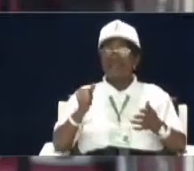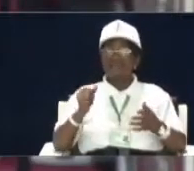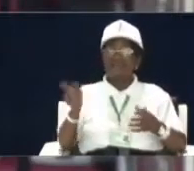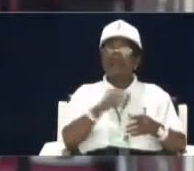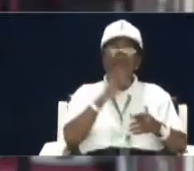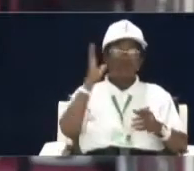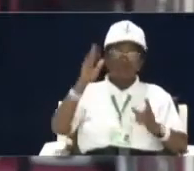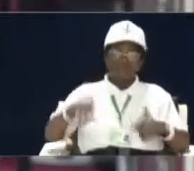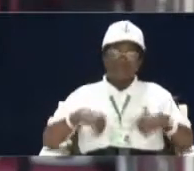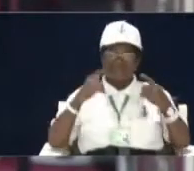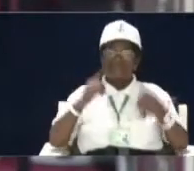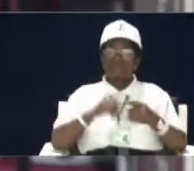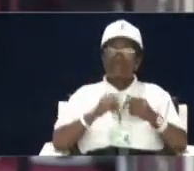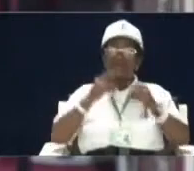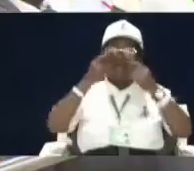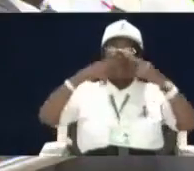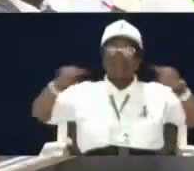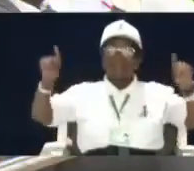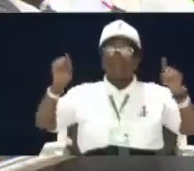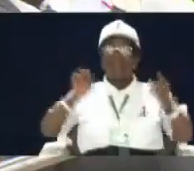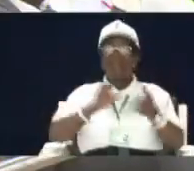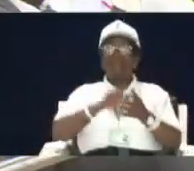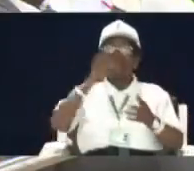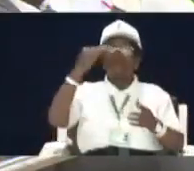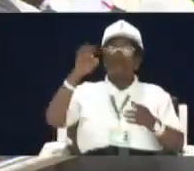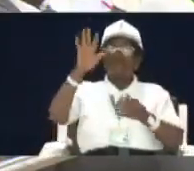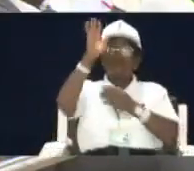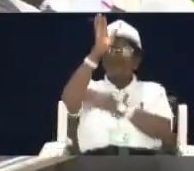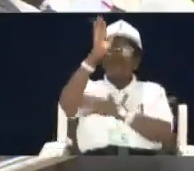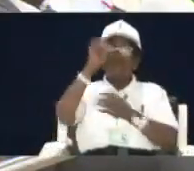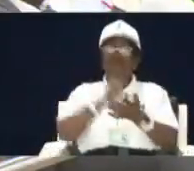You will live to declare the glory of God.